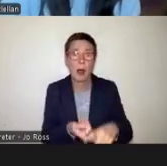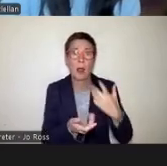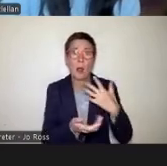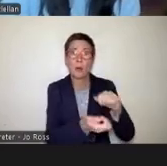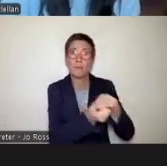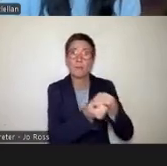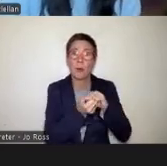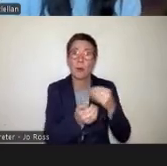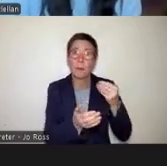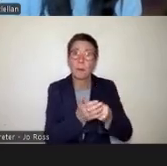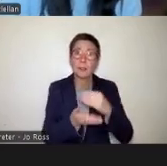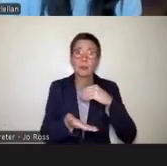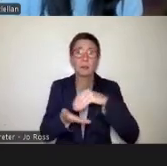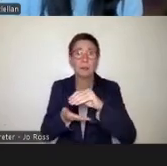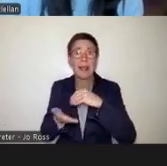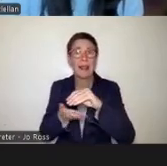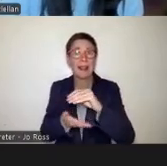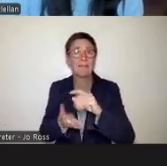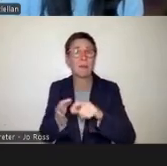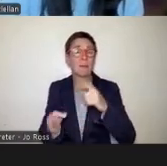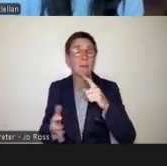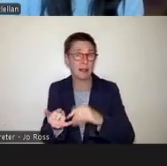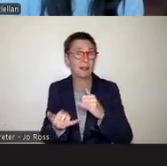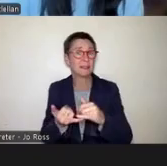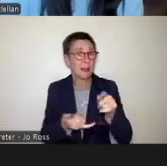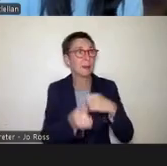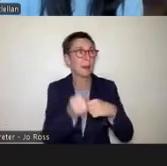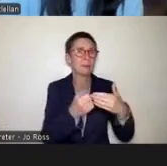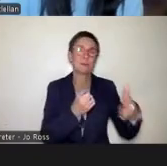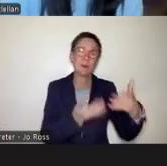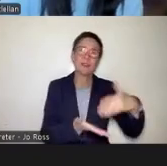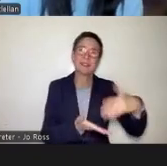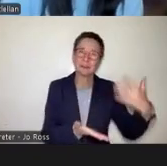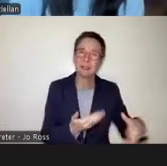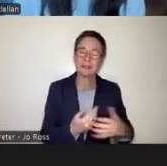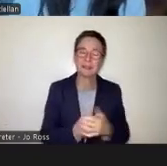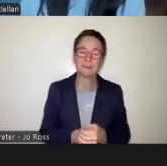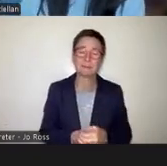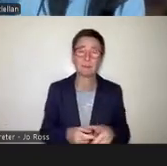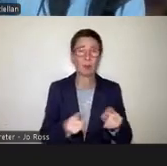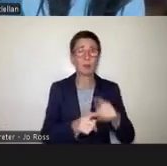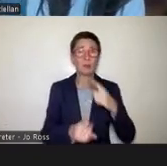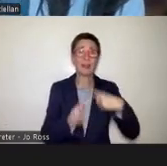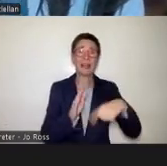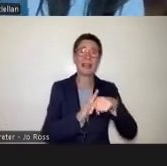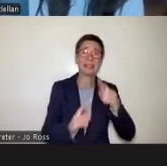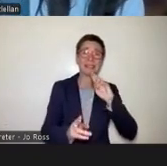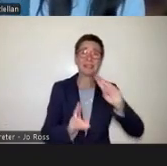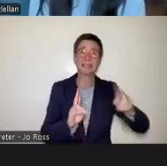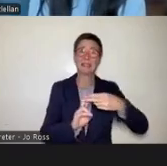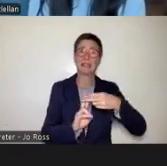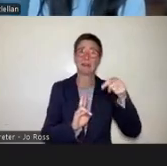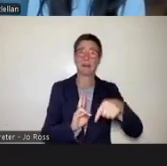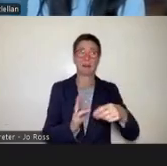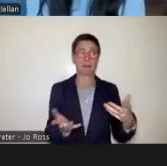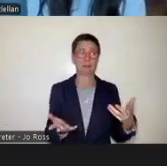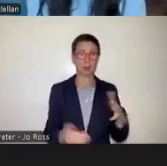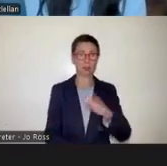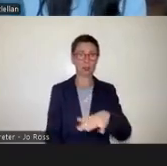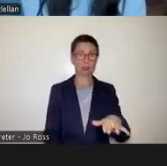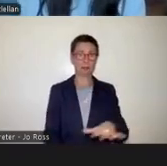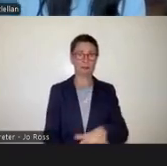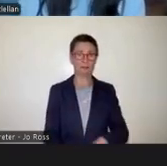and your gas and electric. There's also the negative stigma that carries with children and